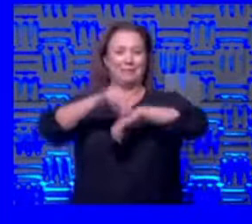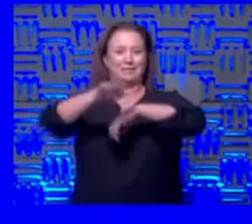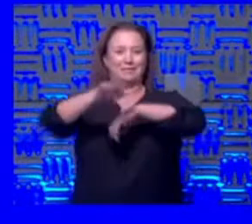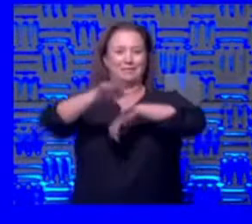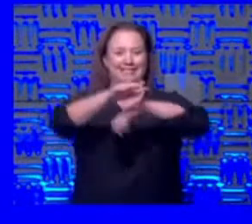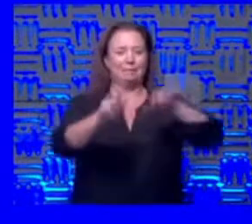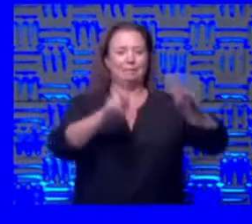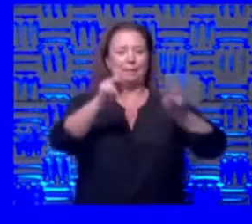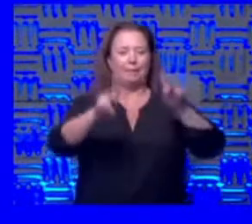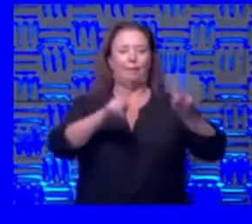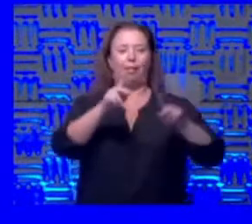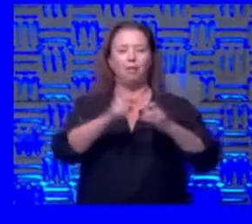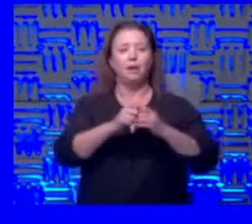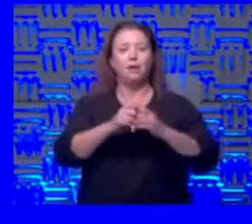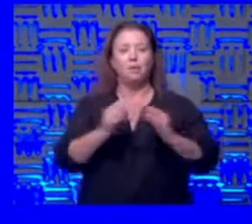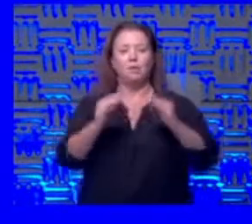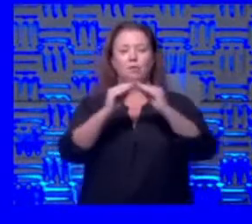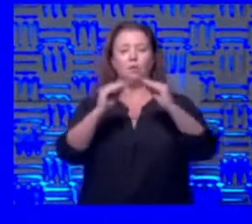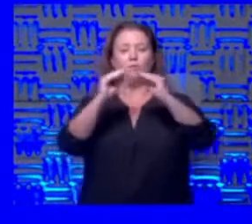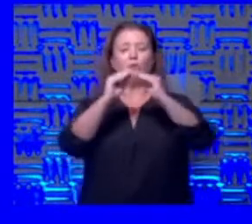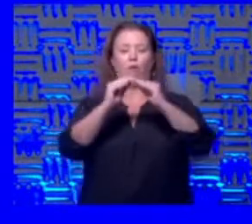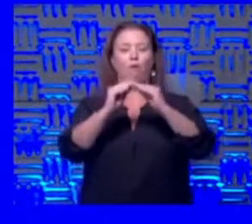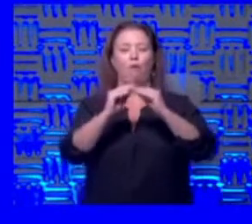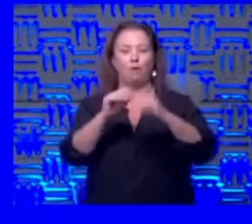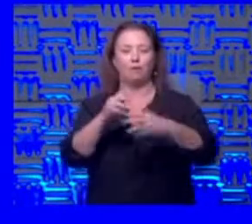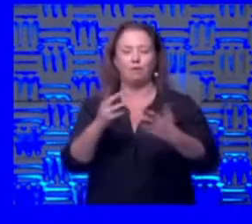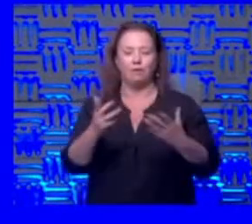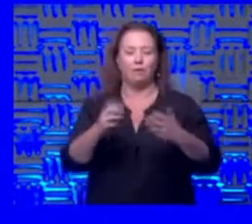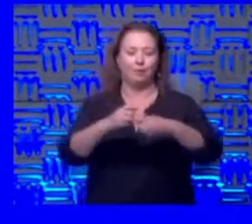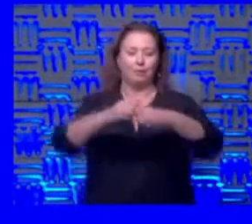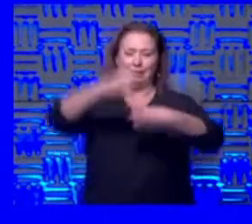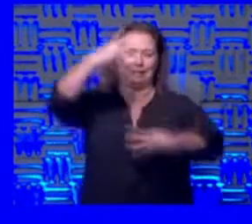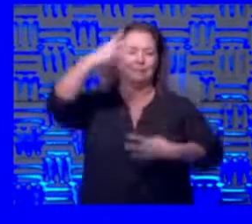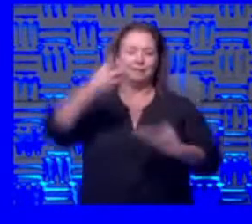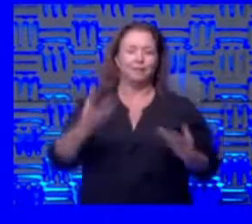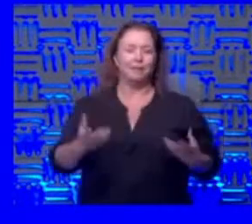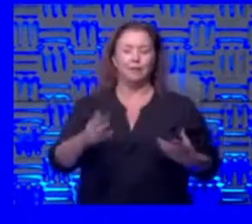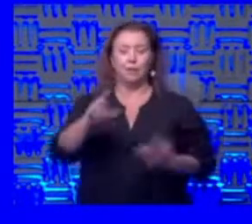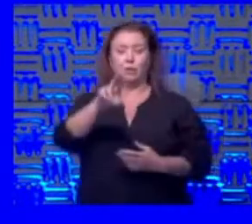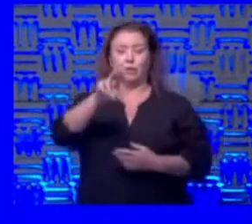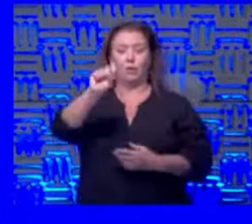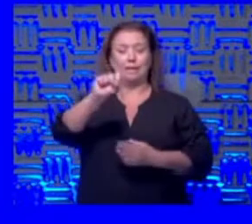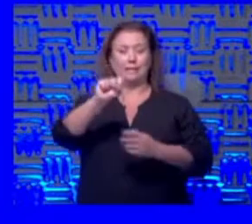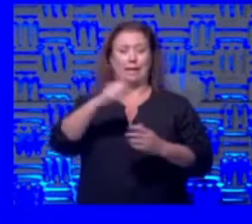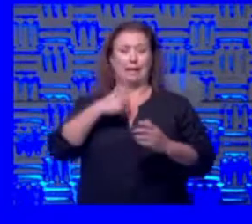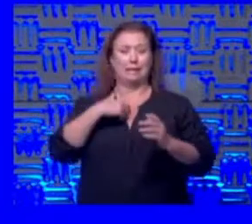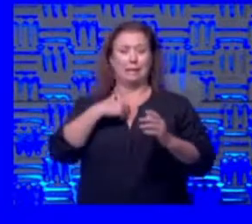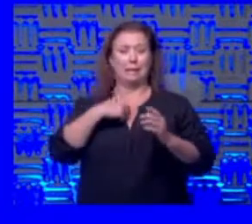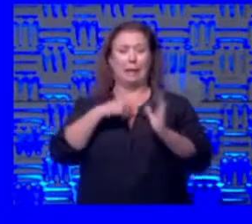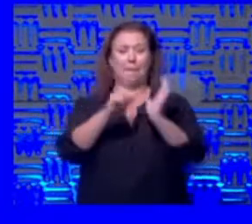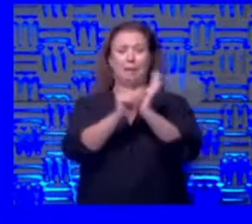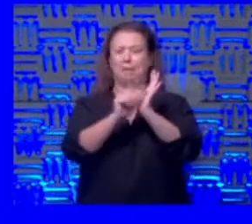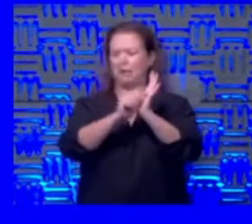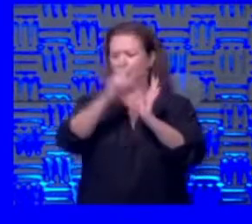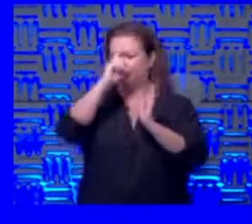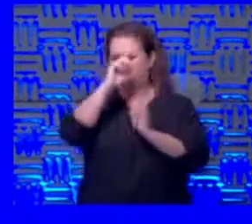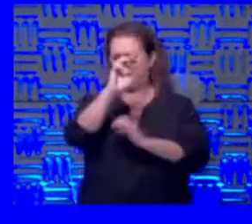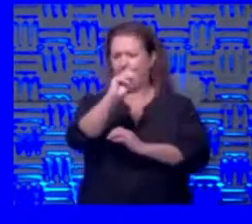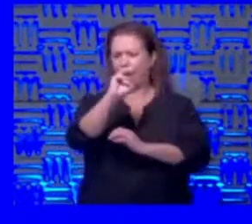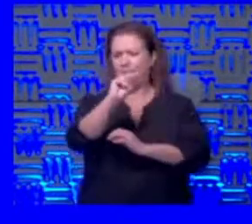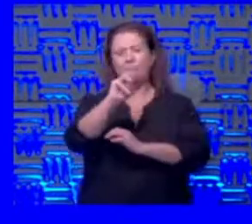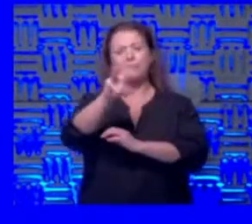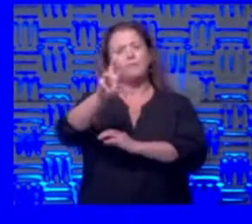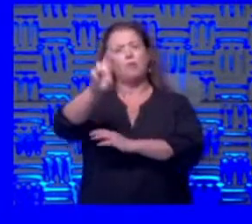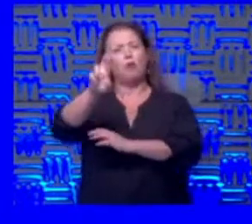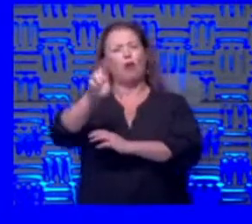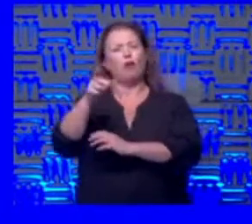different people. So there are more and more. In fact, there's a United States publication. I think it was MMWR, one of